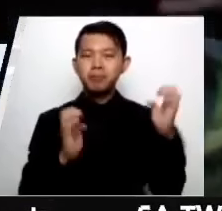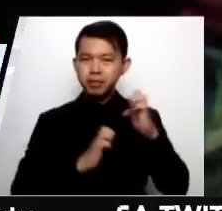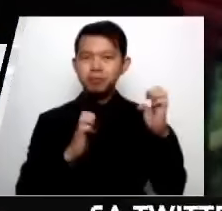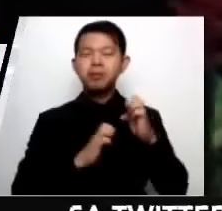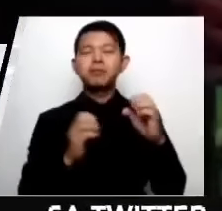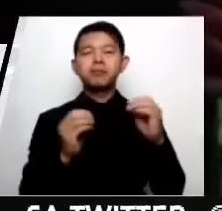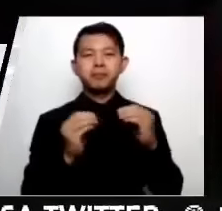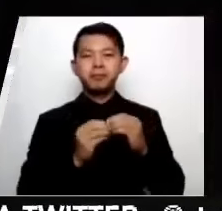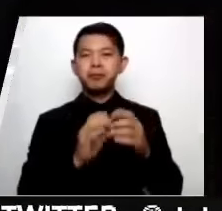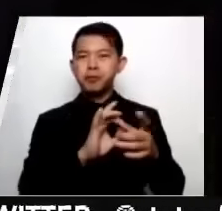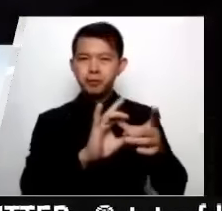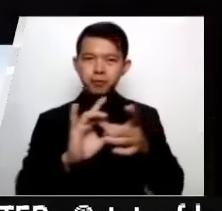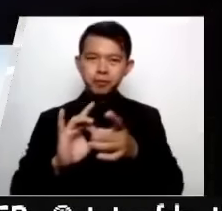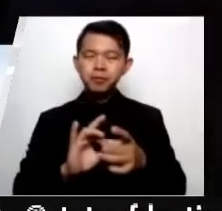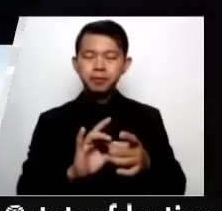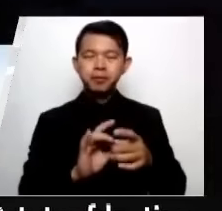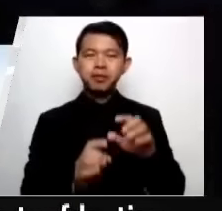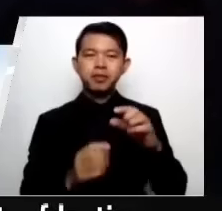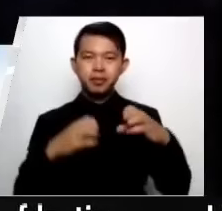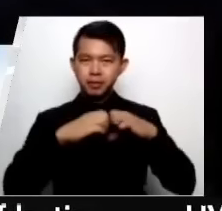GMA and ABS-CBN. Kasi